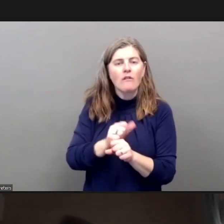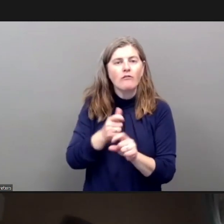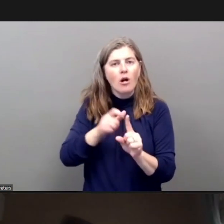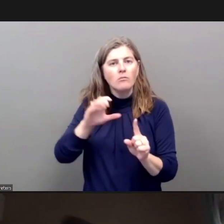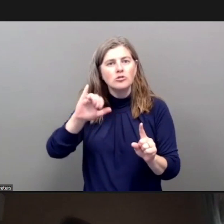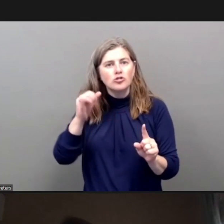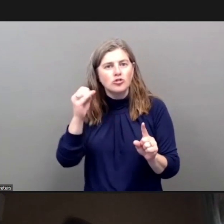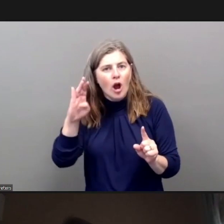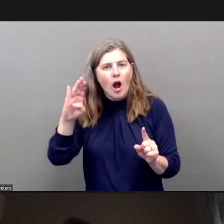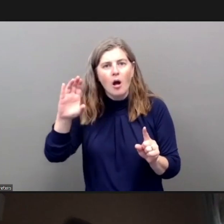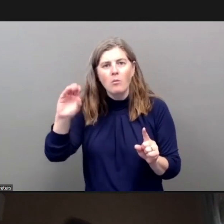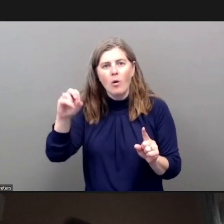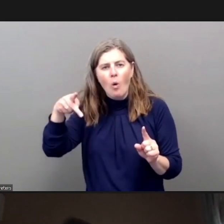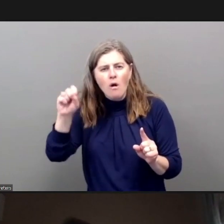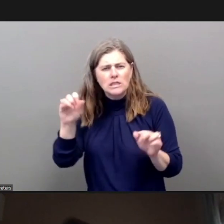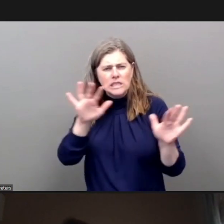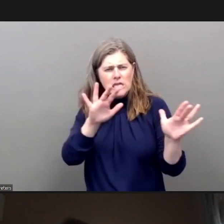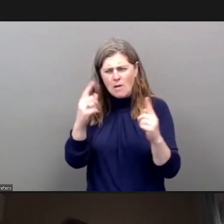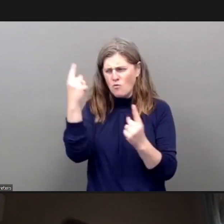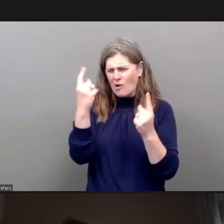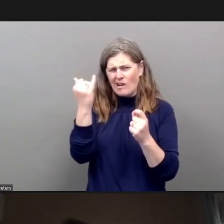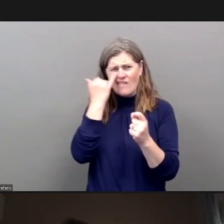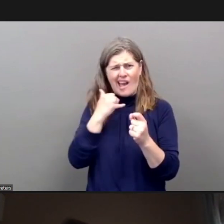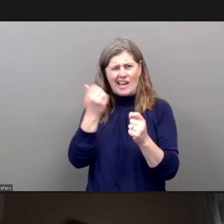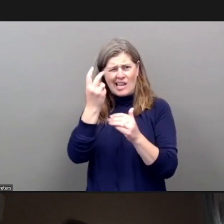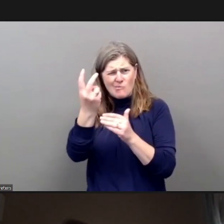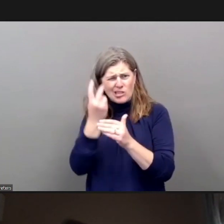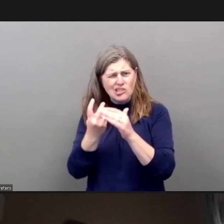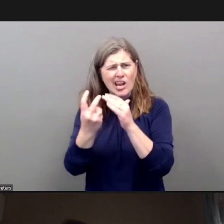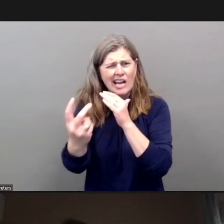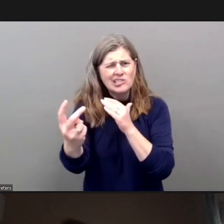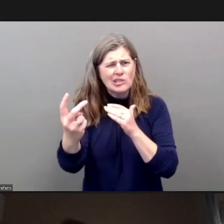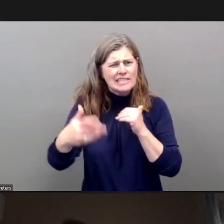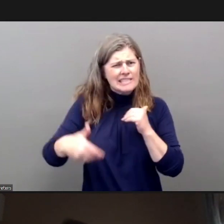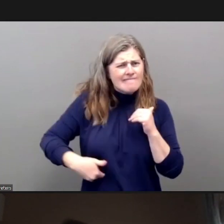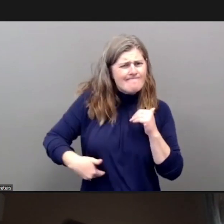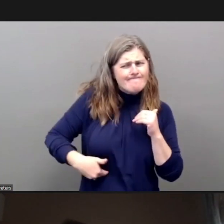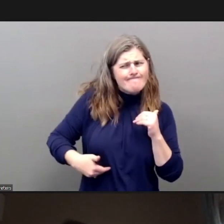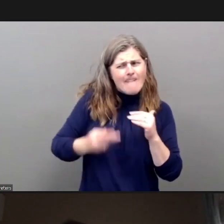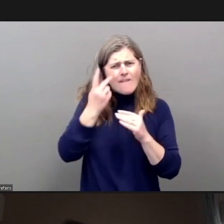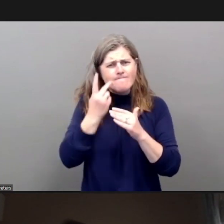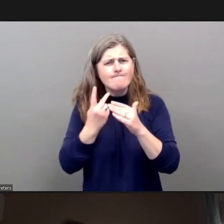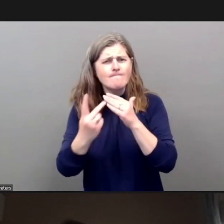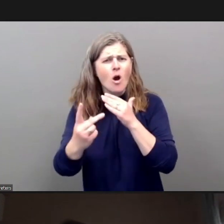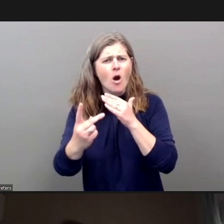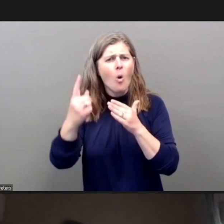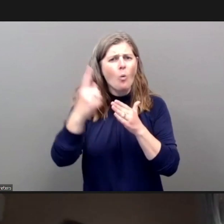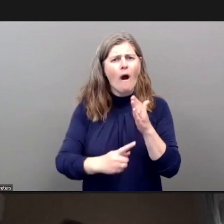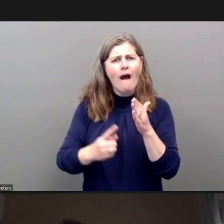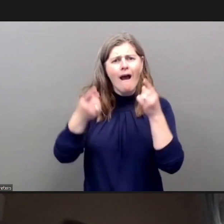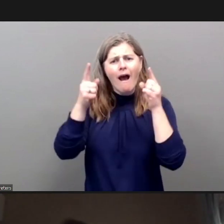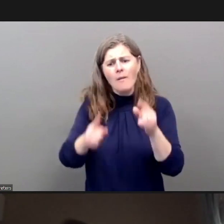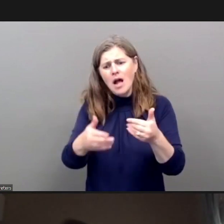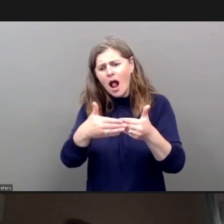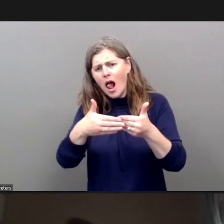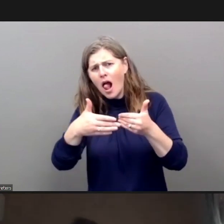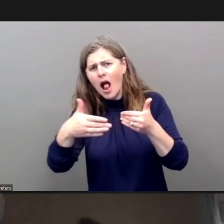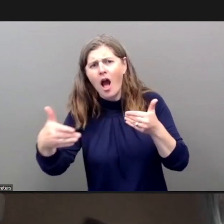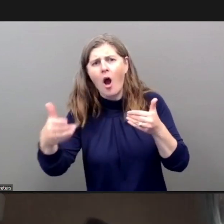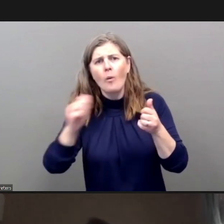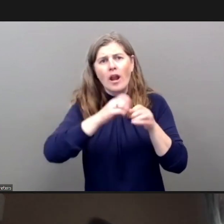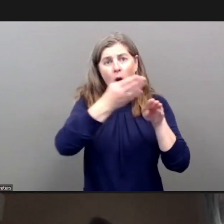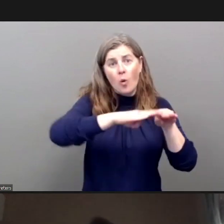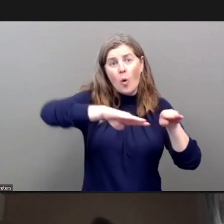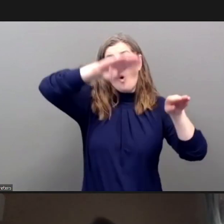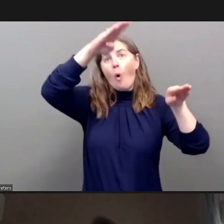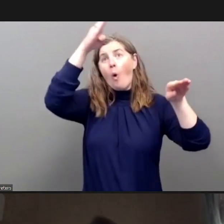And I'm wondering if there's any projections yet or any anticipation of where we're going to be left at the bottom of that wave